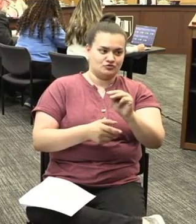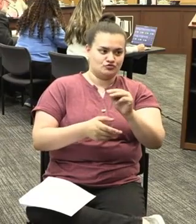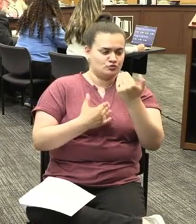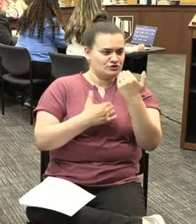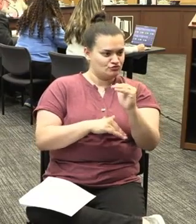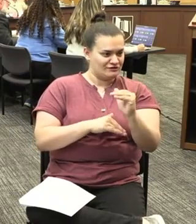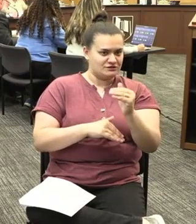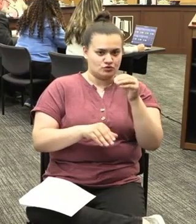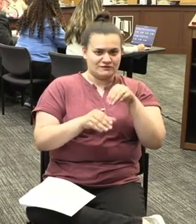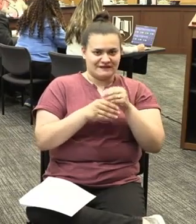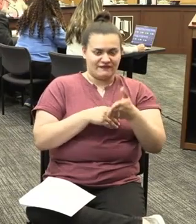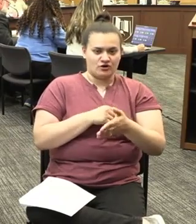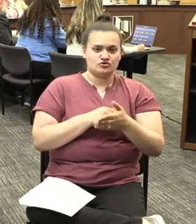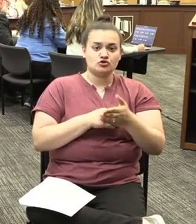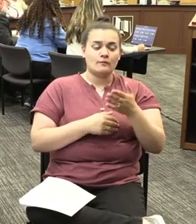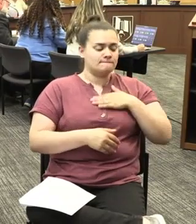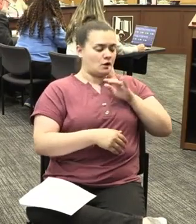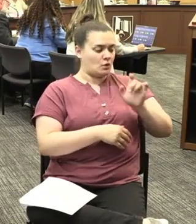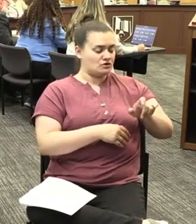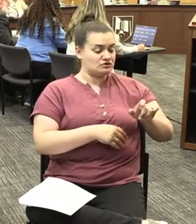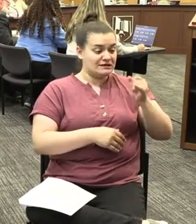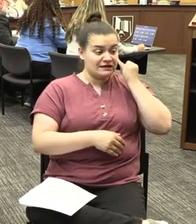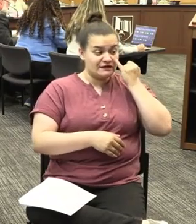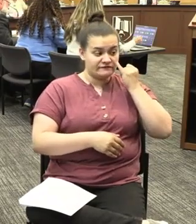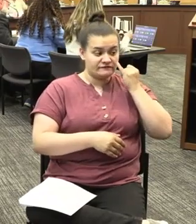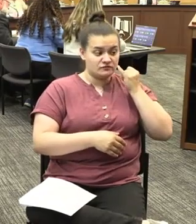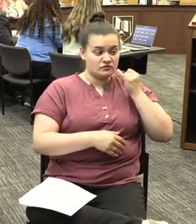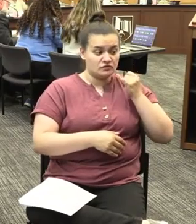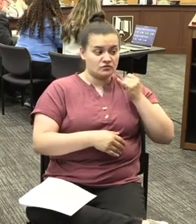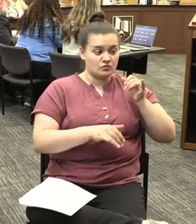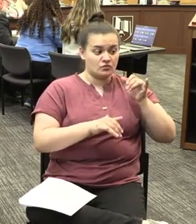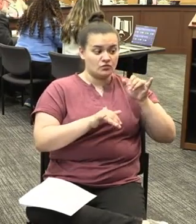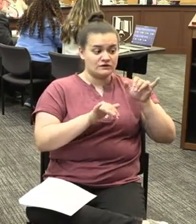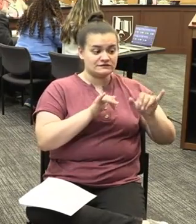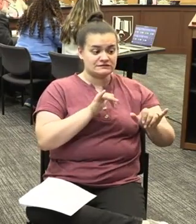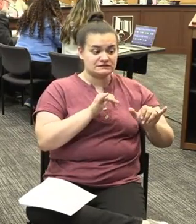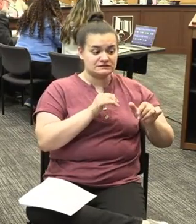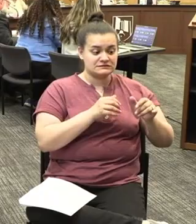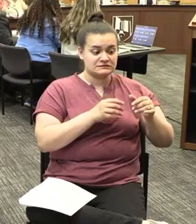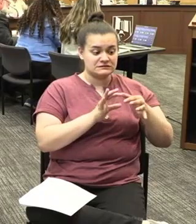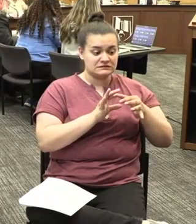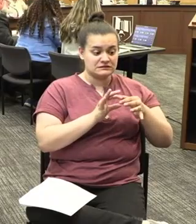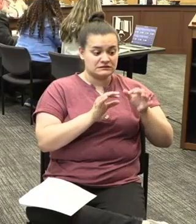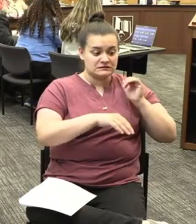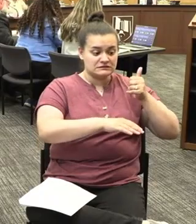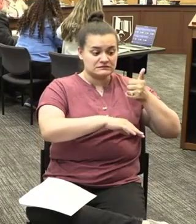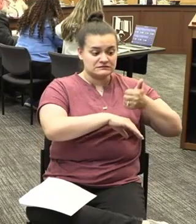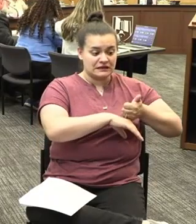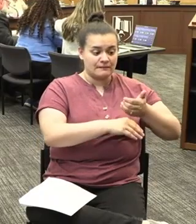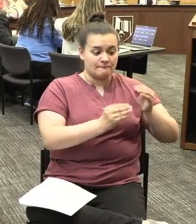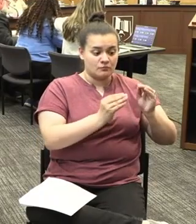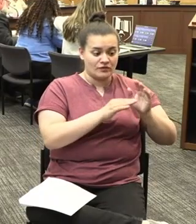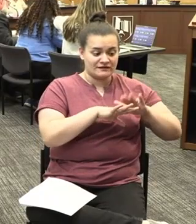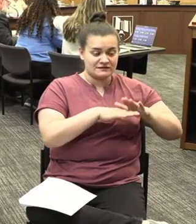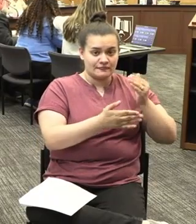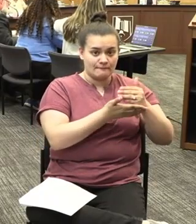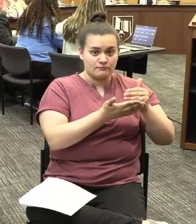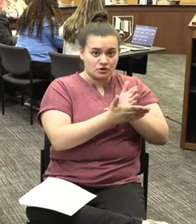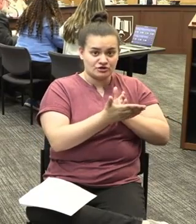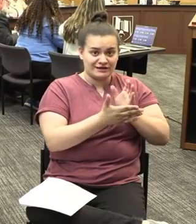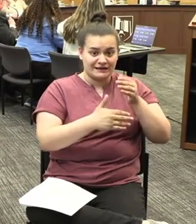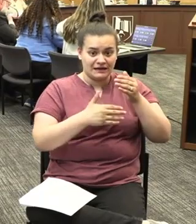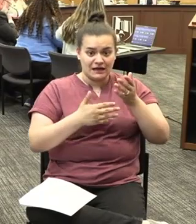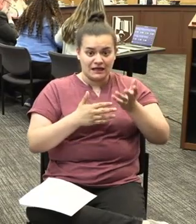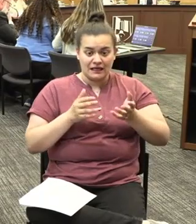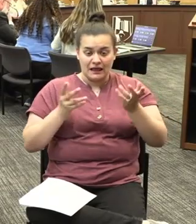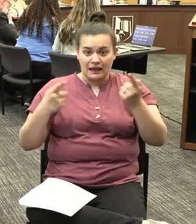to you is this. If we state more that is in the budget and it comes in less for actual, are we